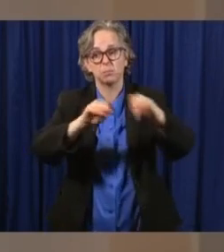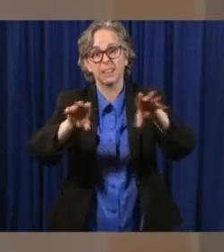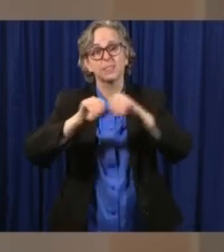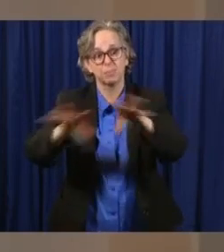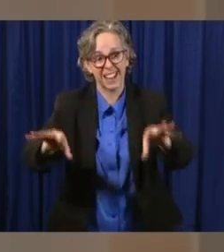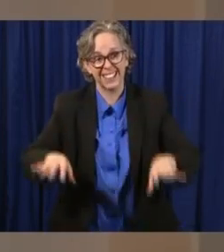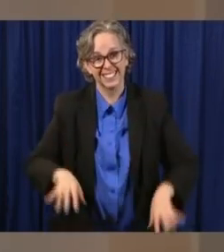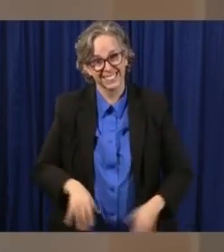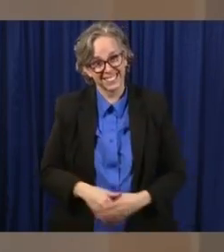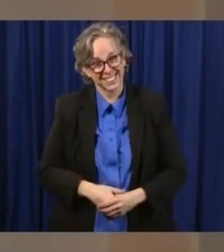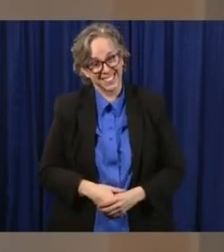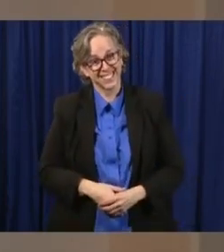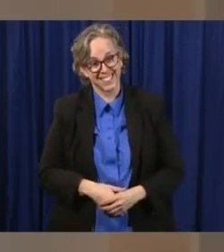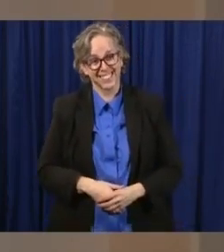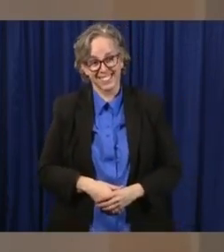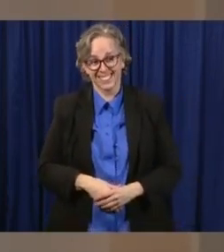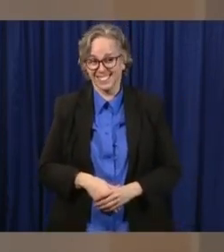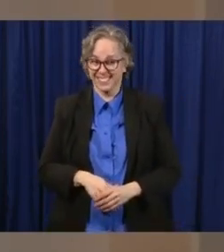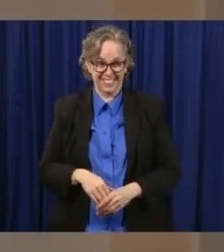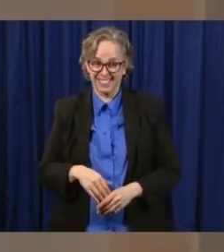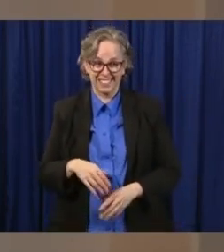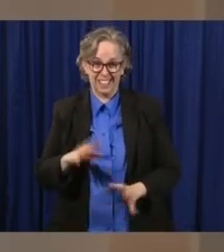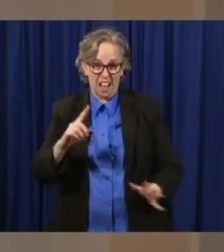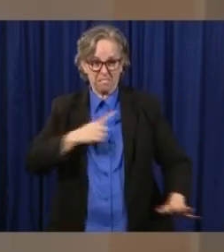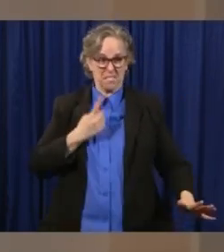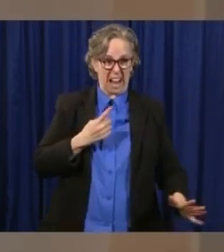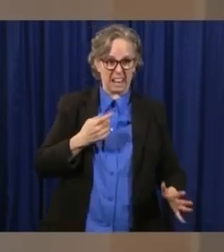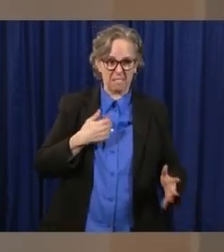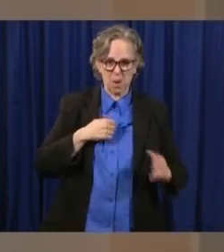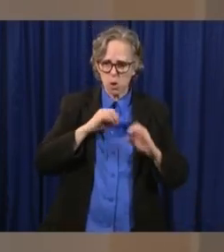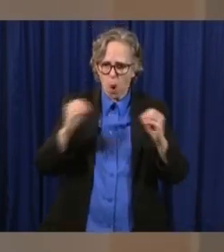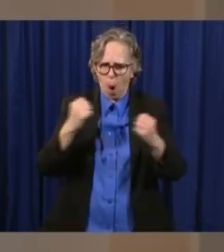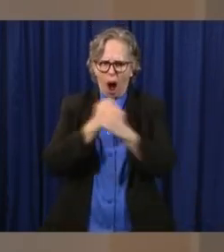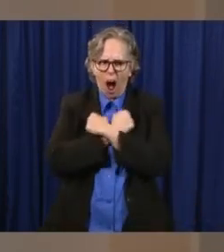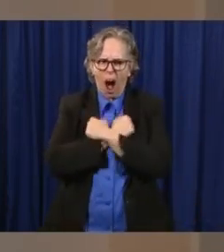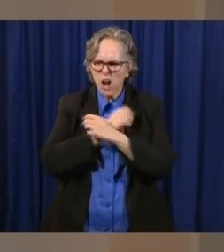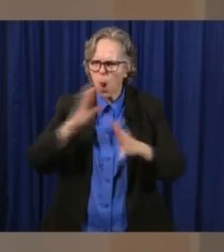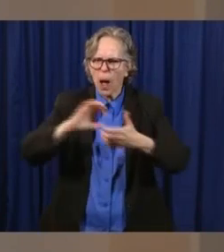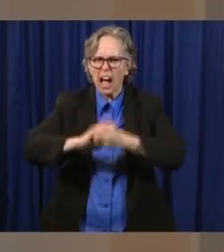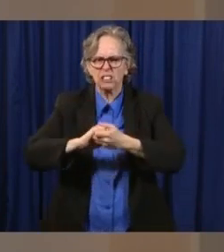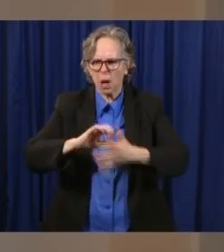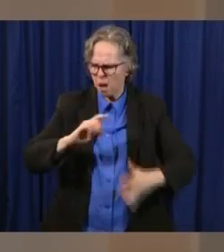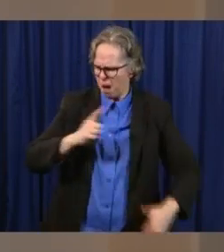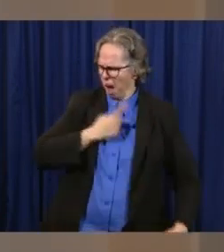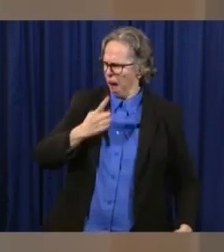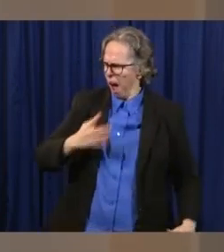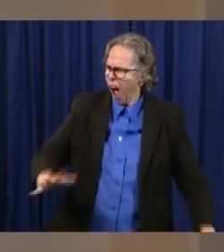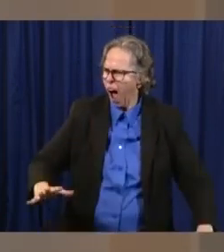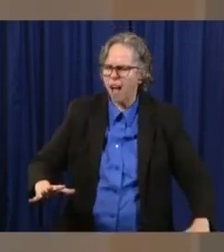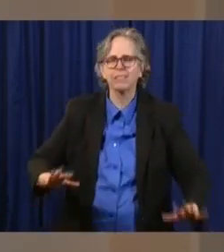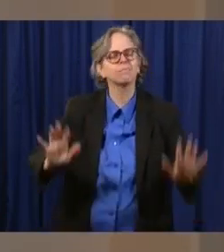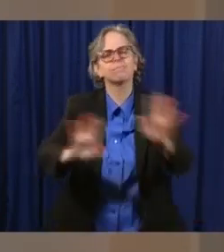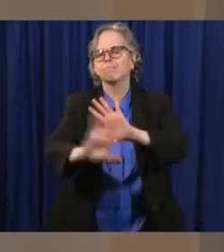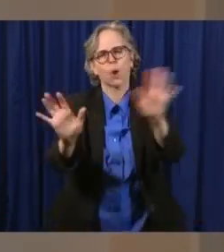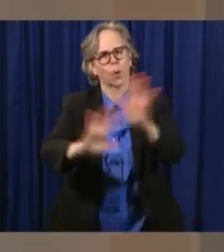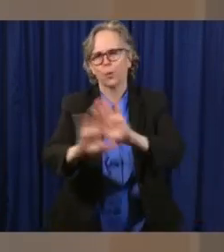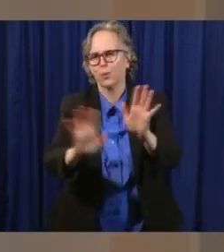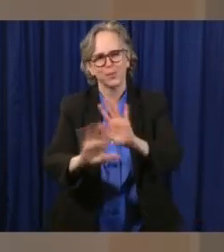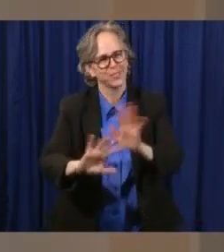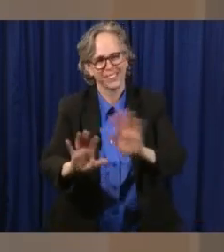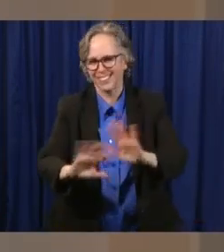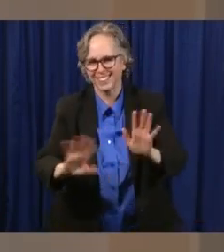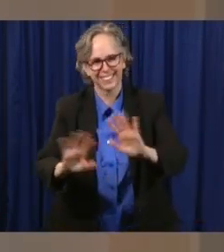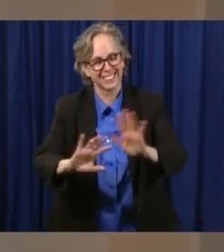offended if you don't get handshakes or hugs for quite a while. We're going to have to change the way that we interact as long as this is a threat